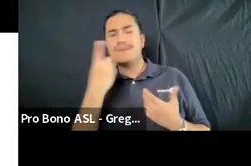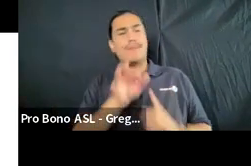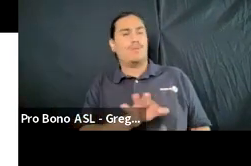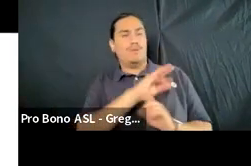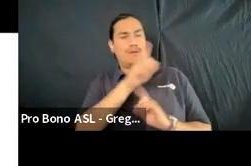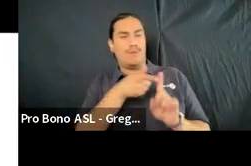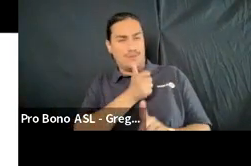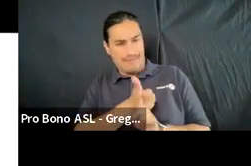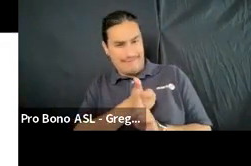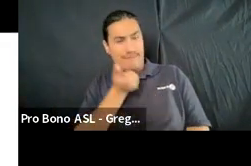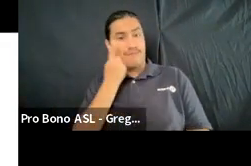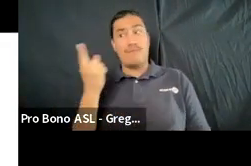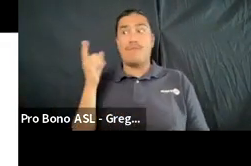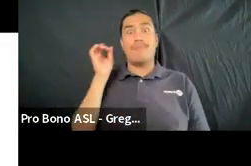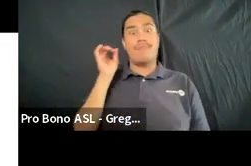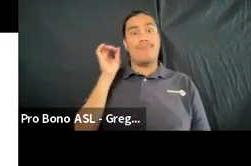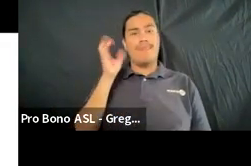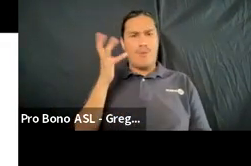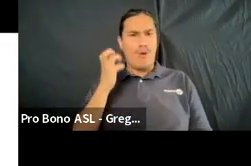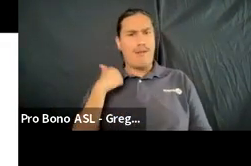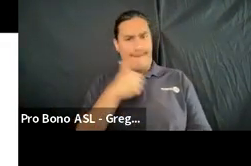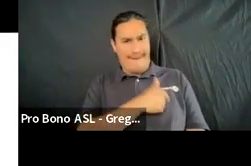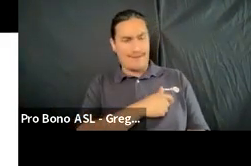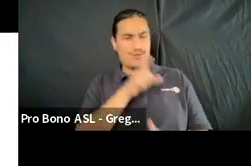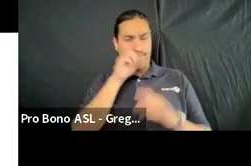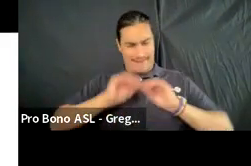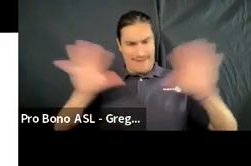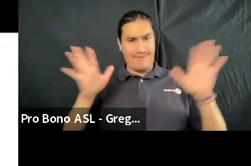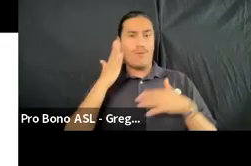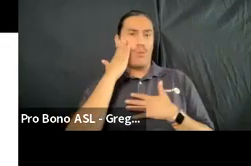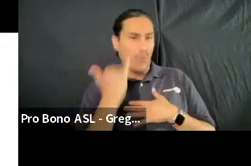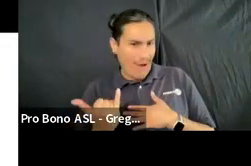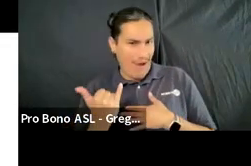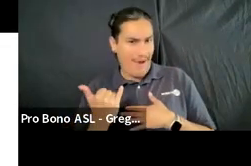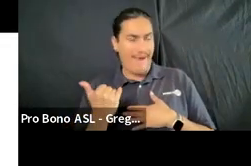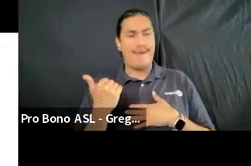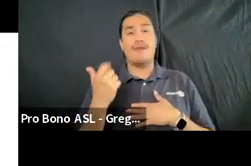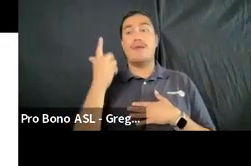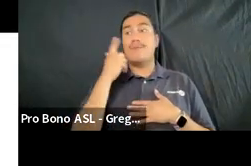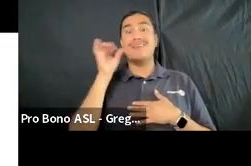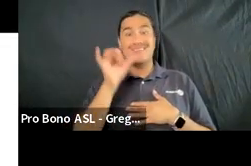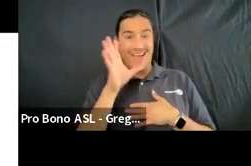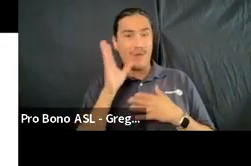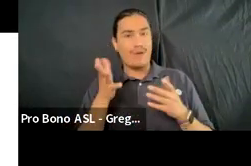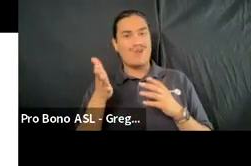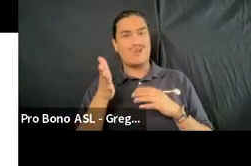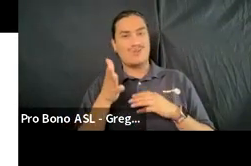you. Let's really hone in on what makes us unique in that way, because this is what's gonna draw people to our work in the first